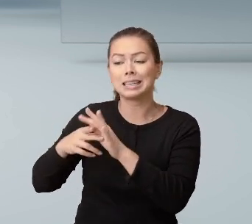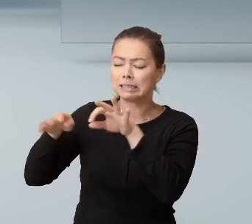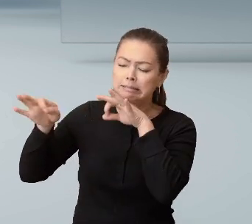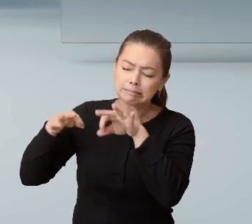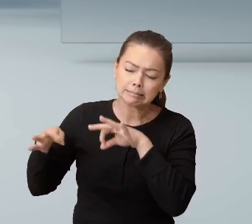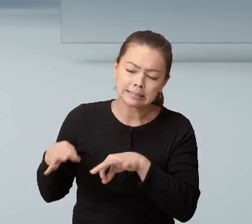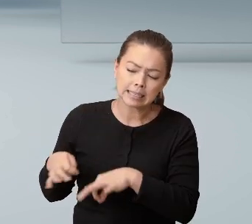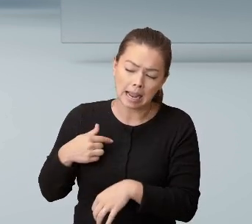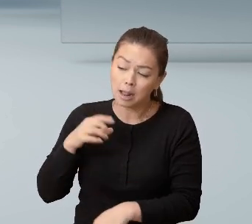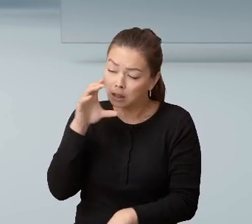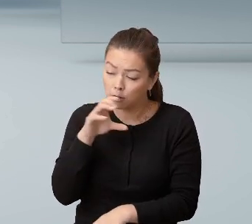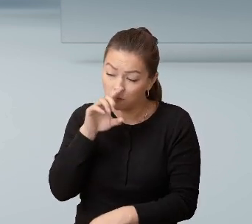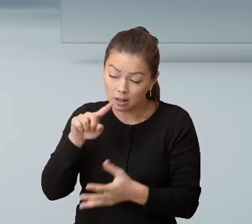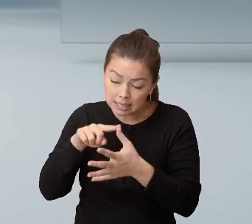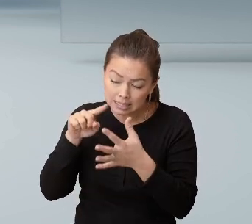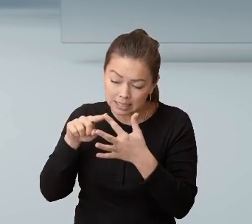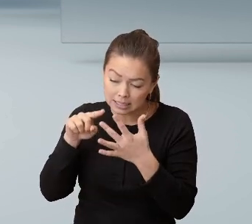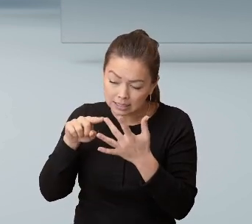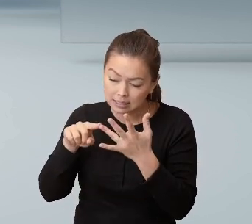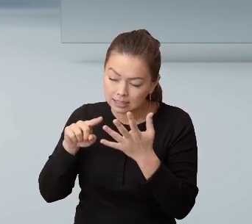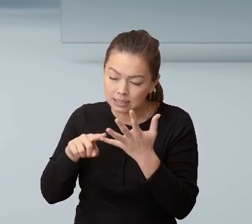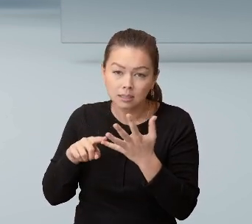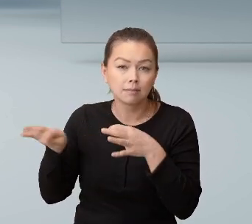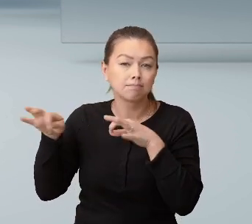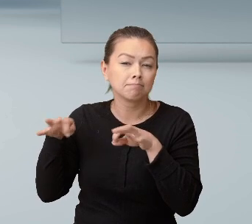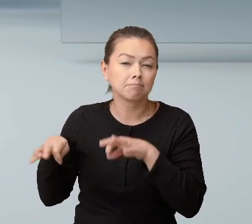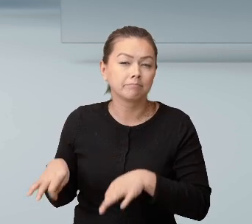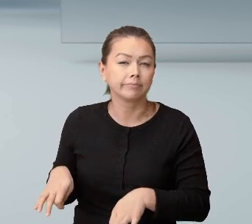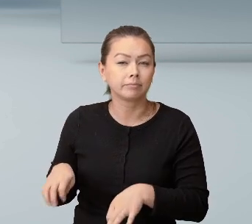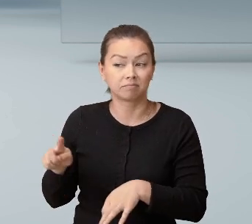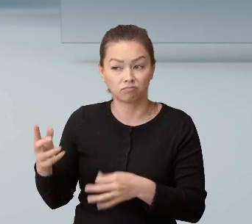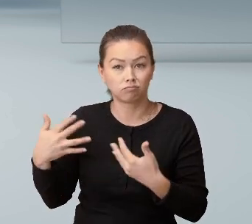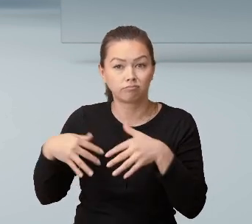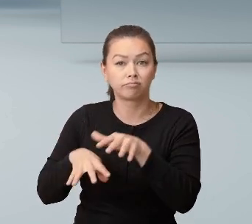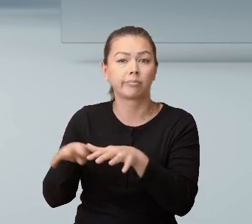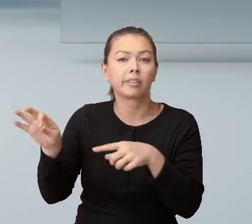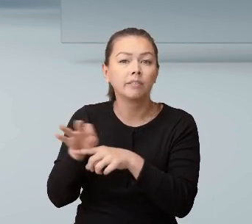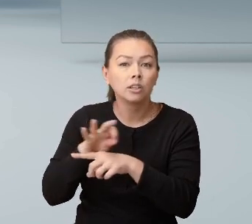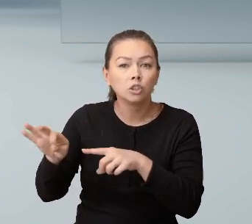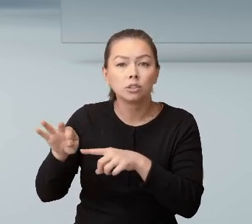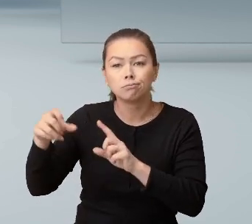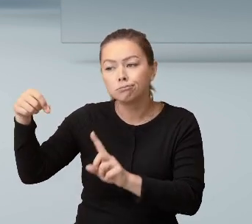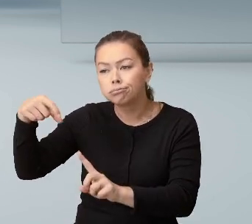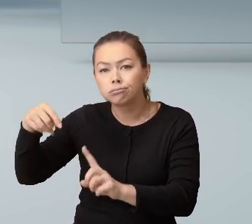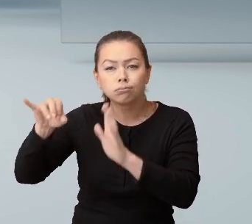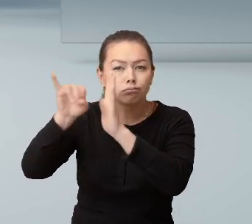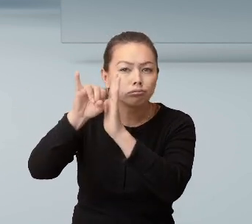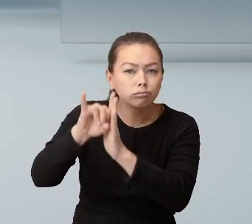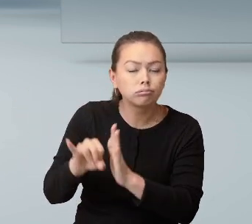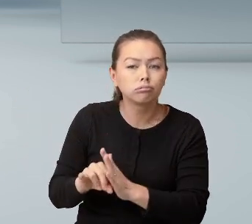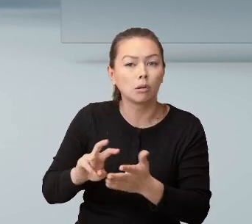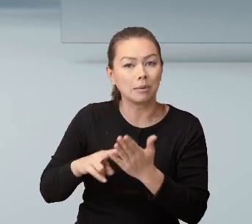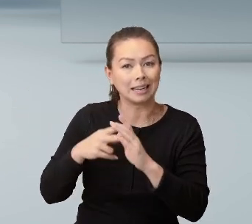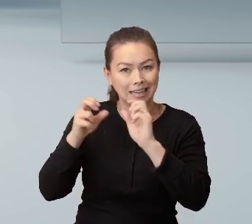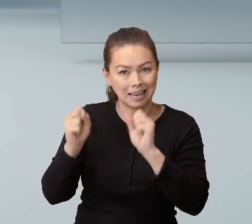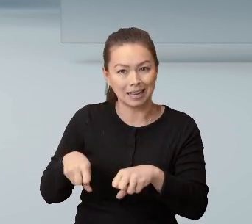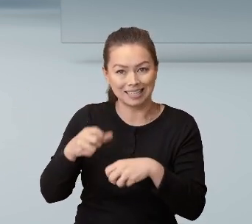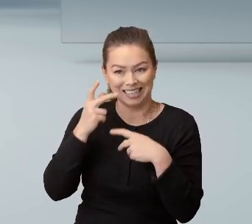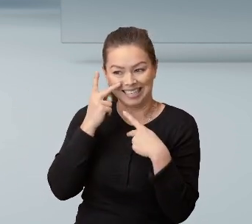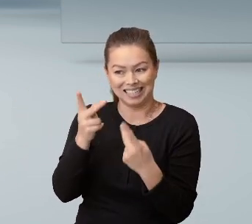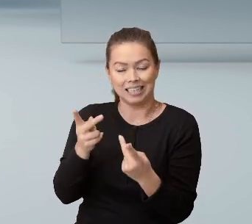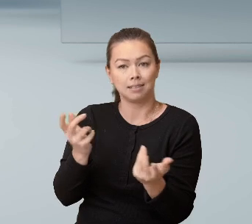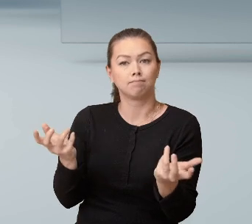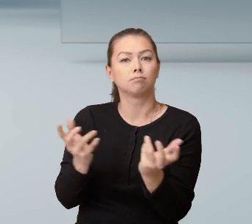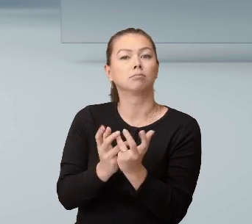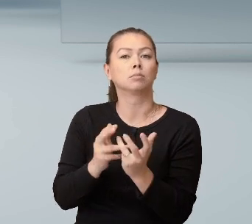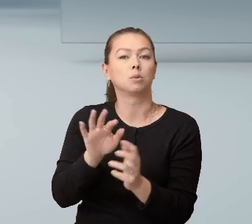really describe what you're looking for, and combine all of that with functions that are built in and proximity detectors to really construct